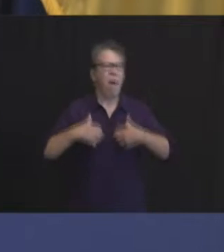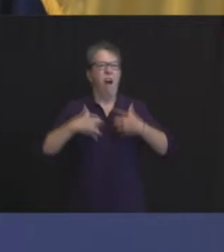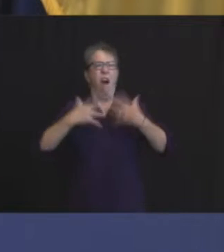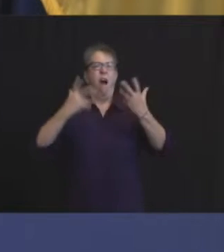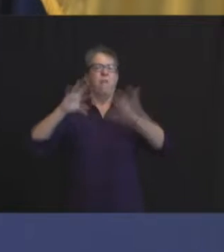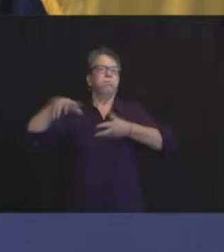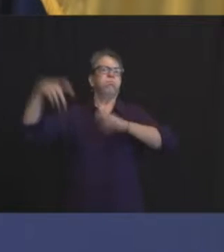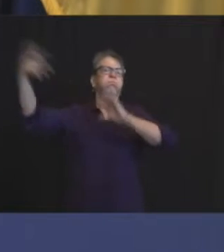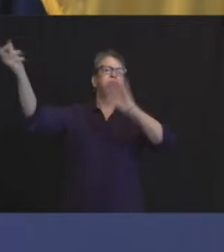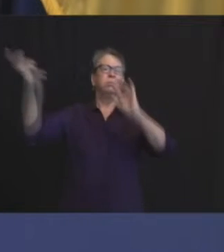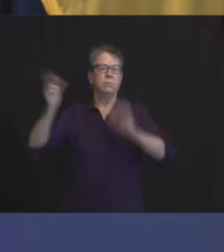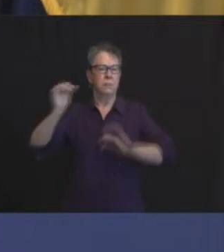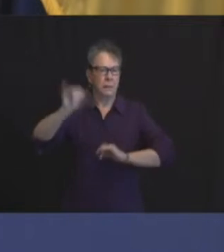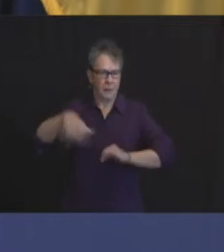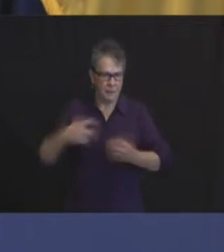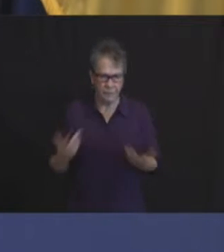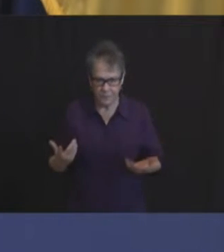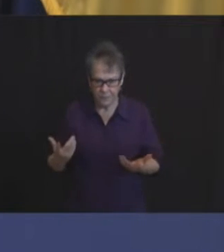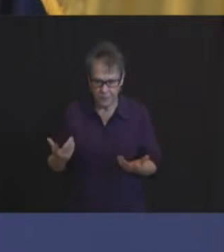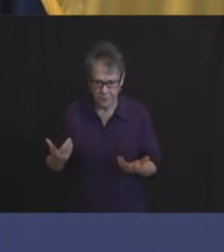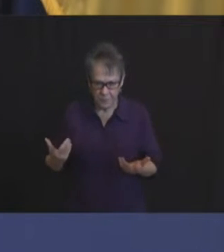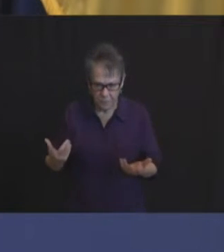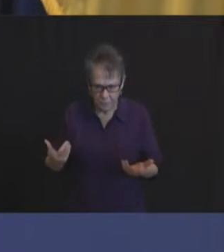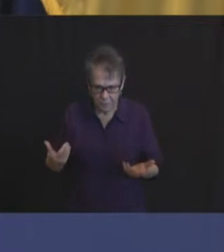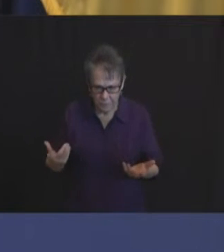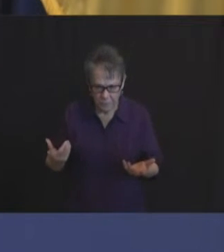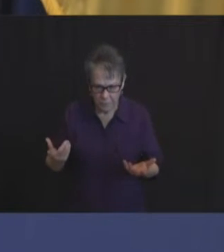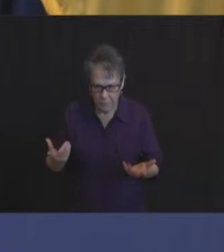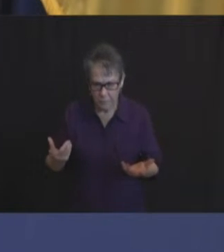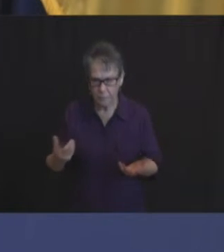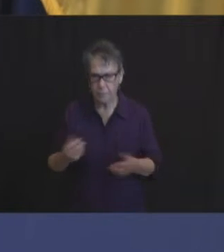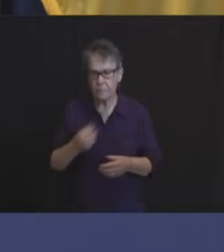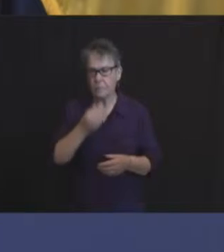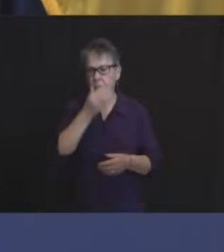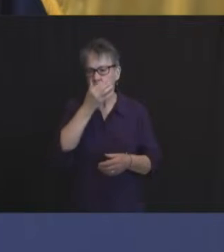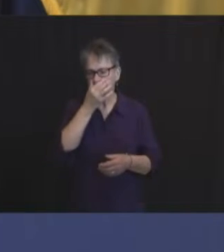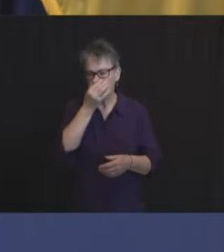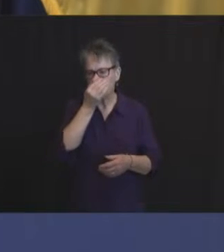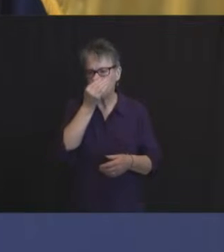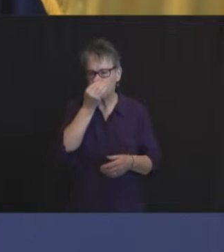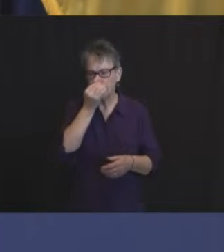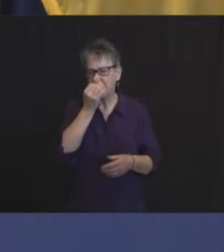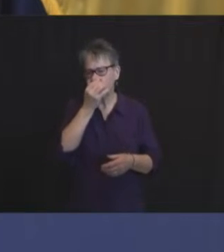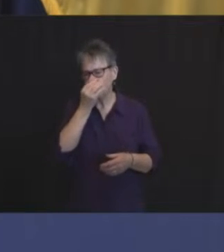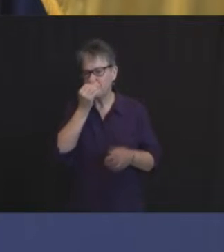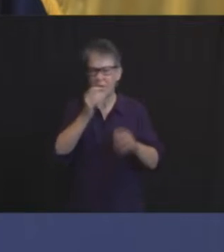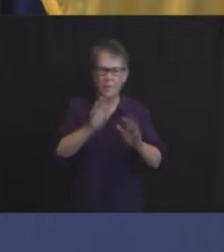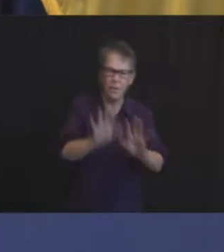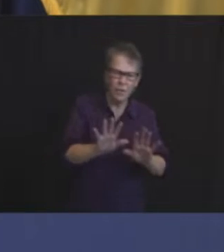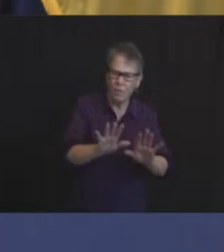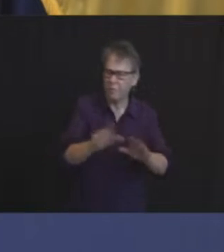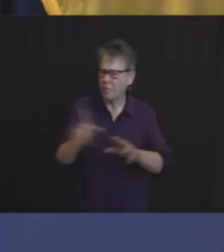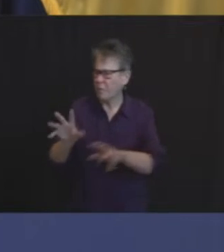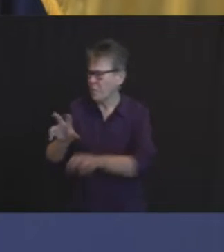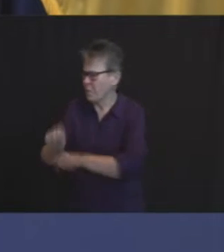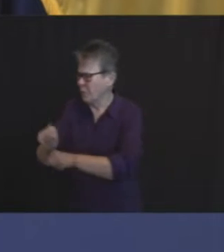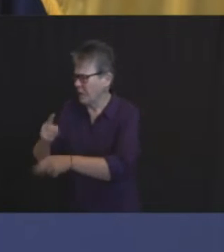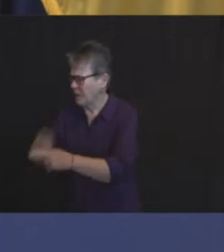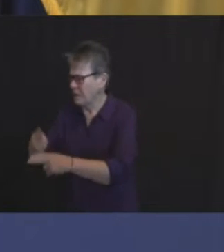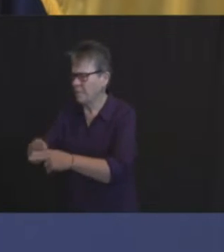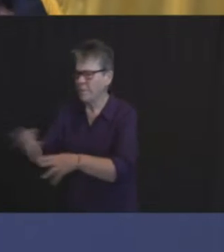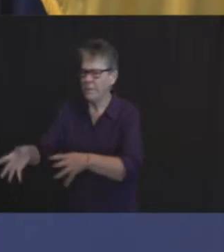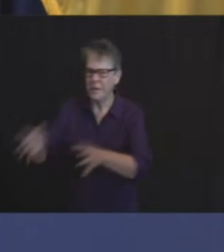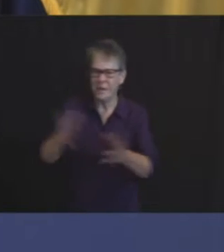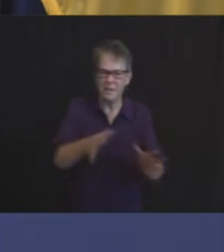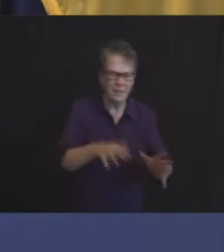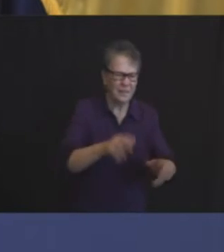your name. I have to say Angelica, because I used to saying her name in the German pronunciation. I'm going to say the following, and I'm going to